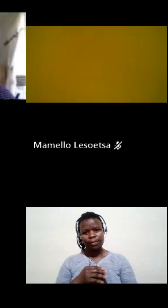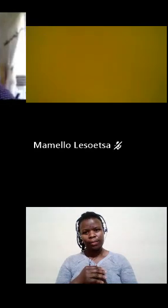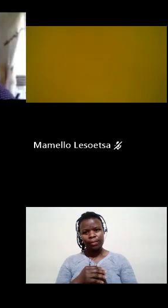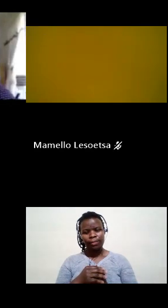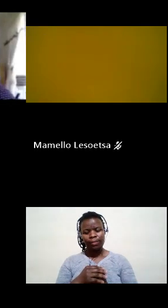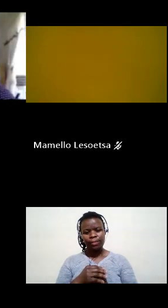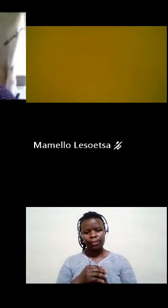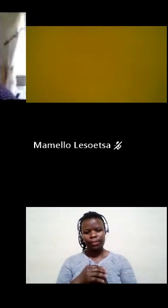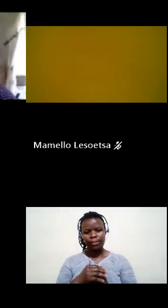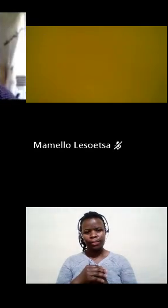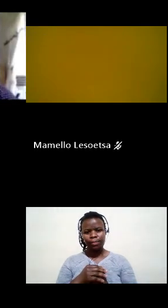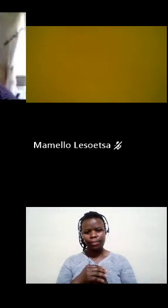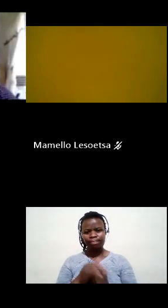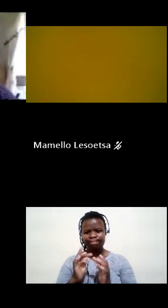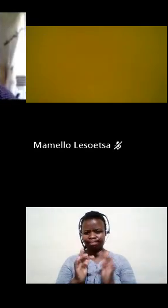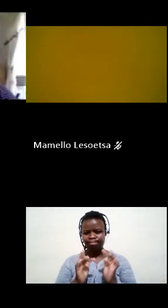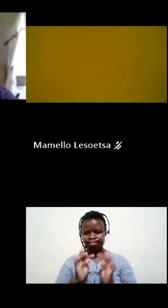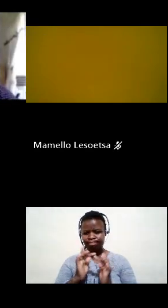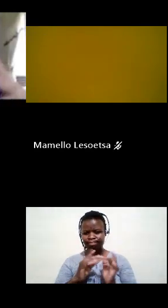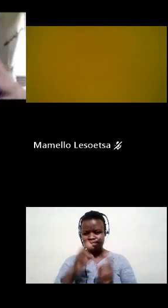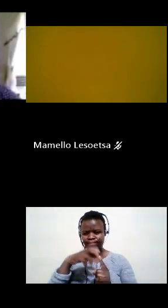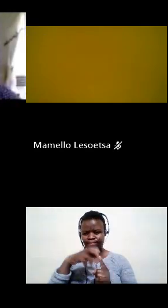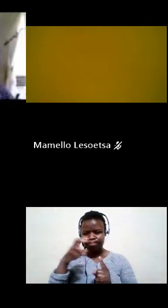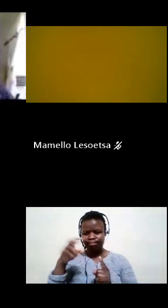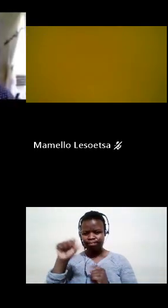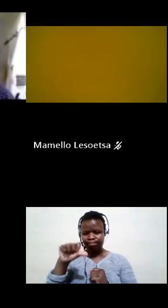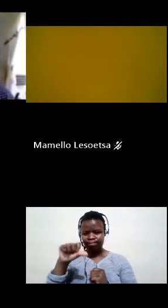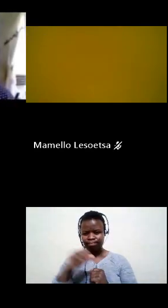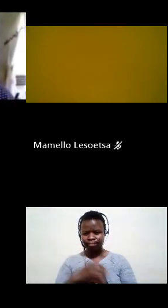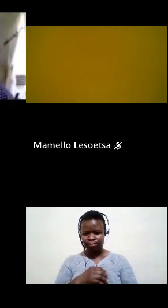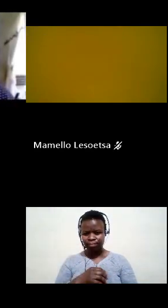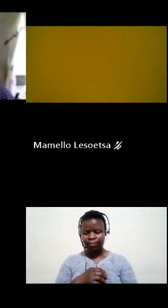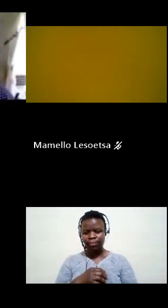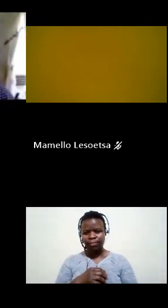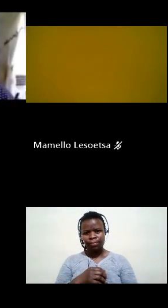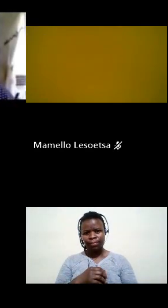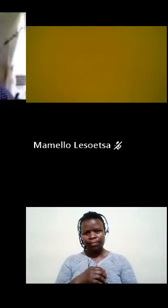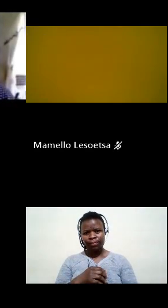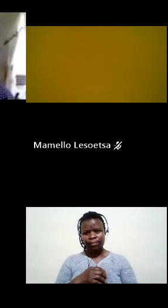And mine was basically up here. I was like face on the page and all.